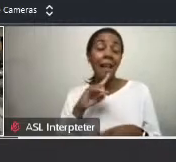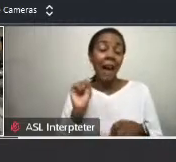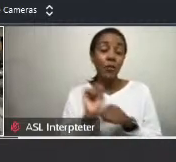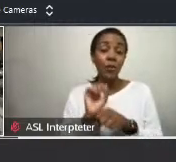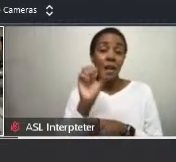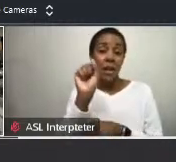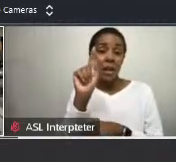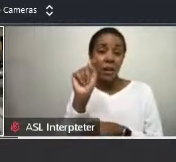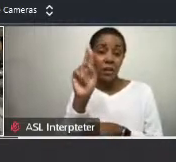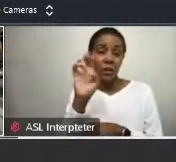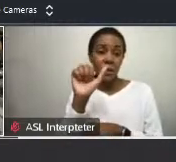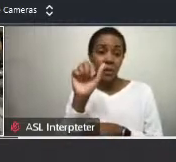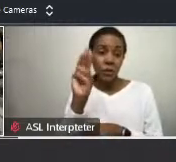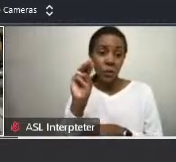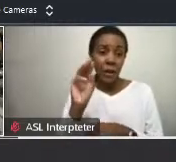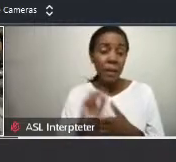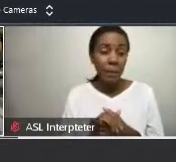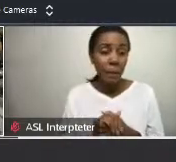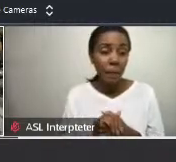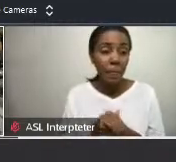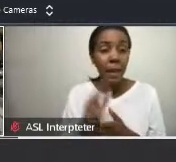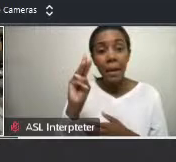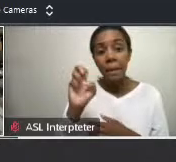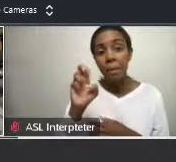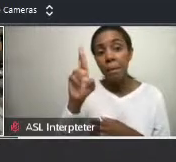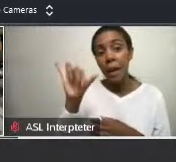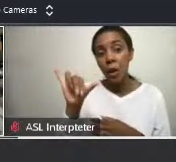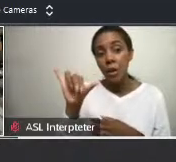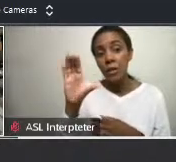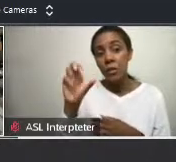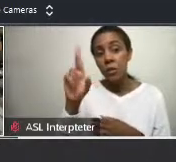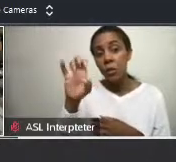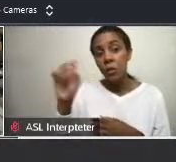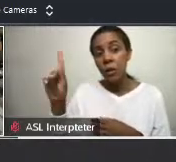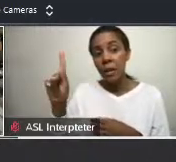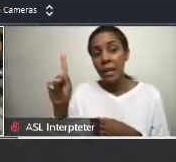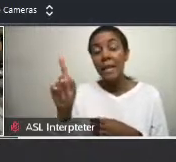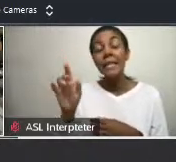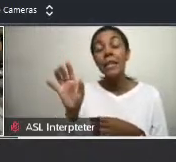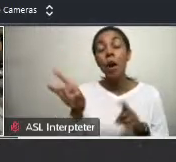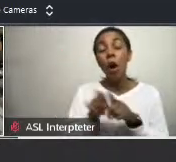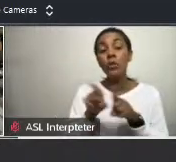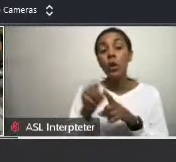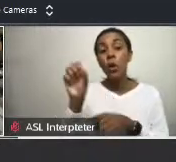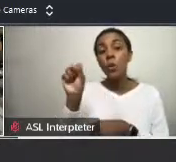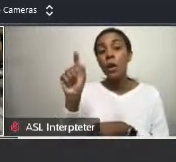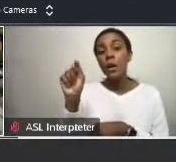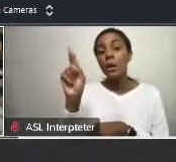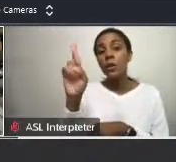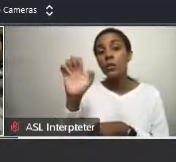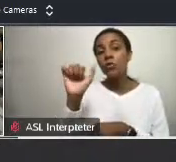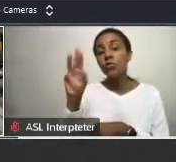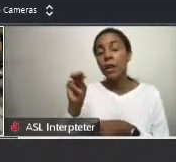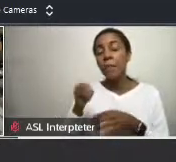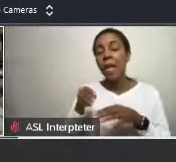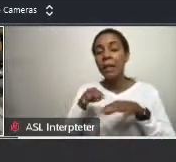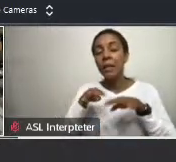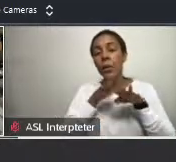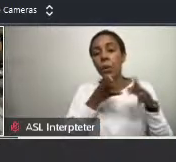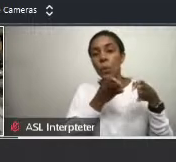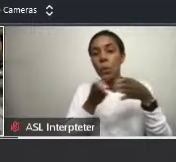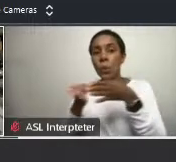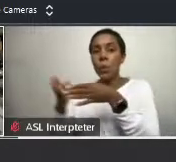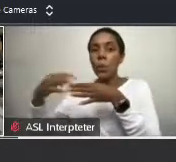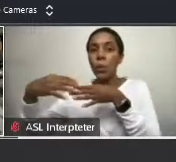kind of what it gets. Mary's Creek is actually a stream out there that actually drains into Graves Creek.